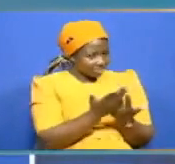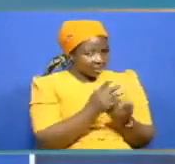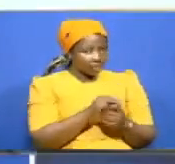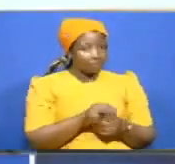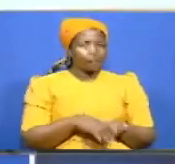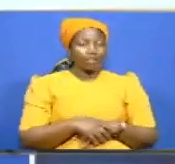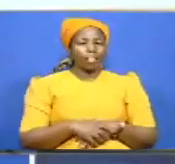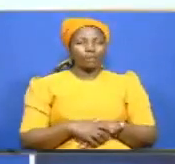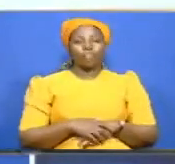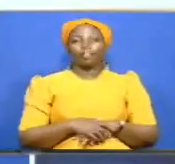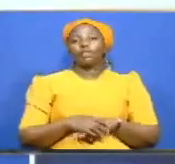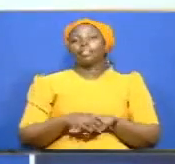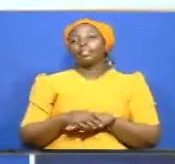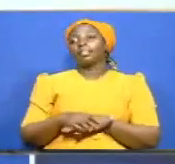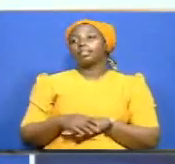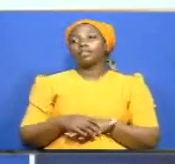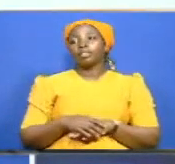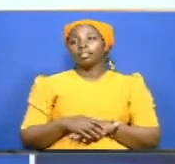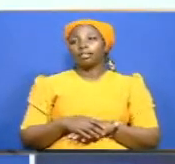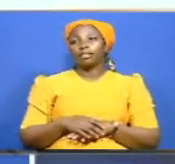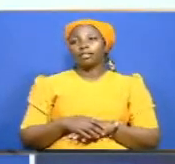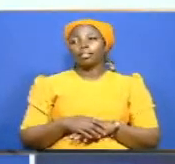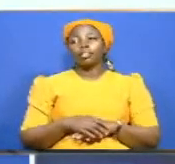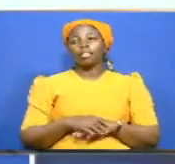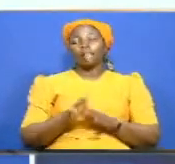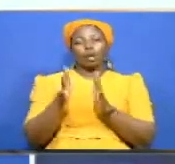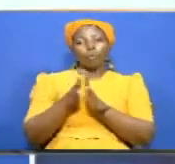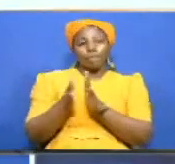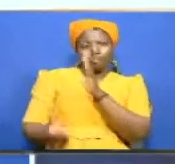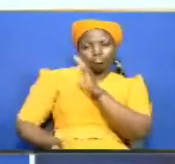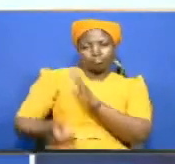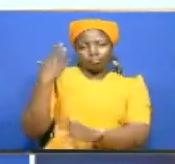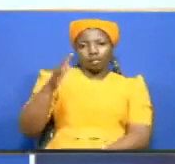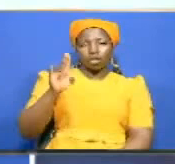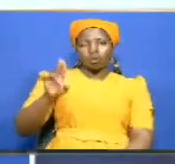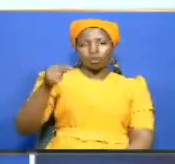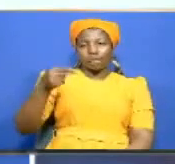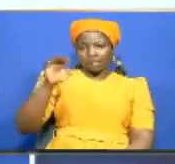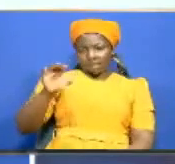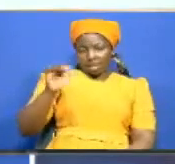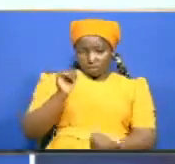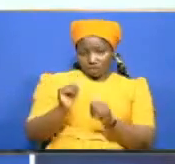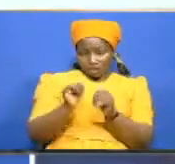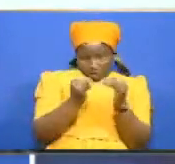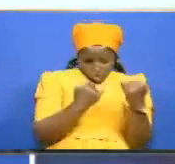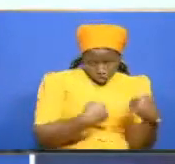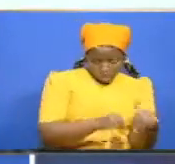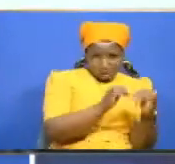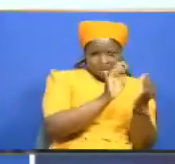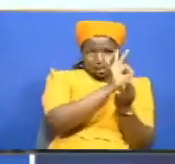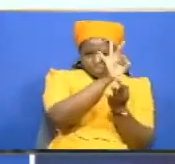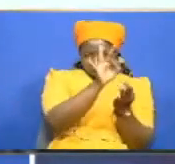Definitely, one is with the rolling out of universal health care being piloted in certain counties,